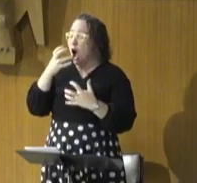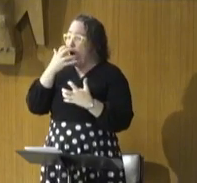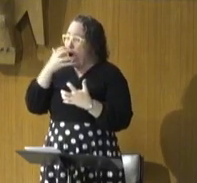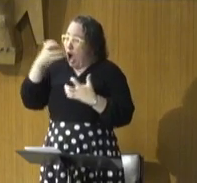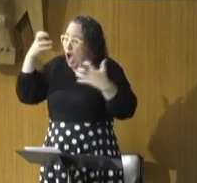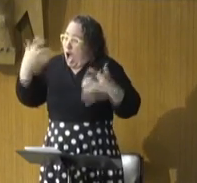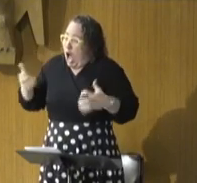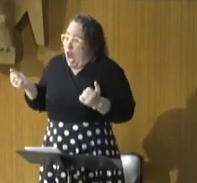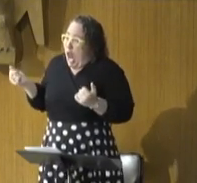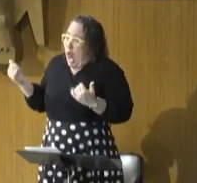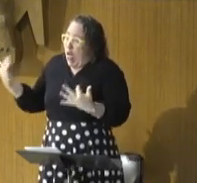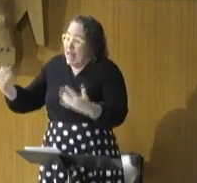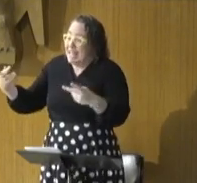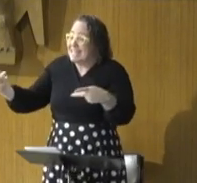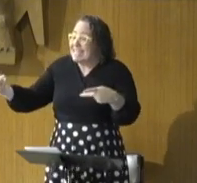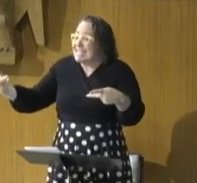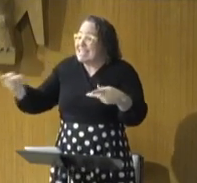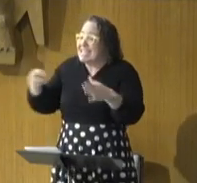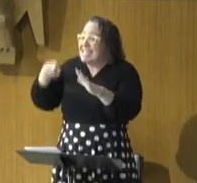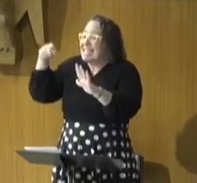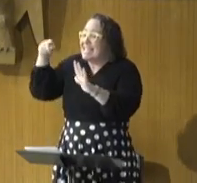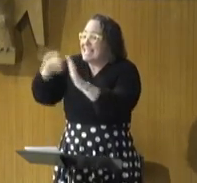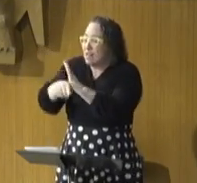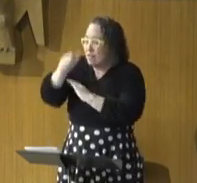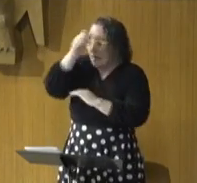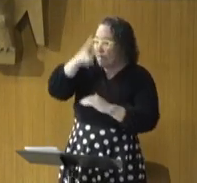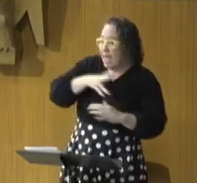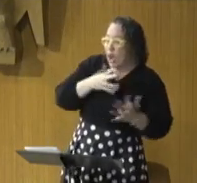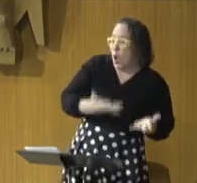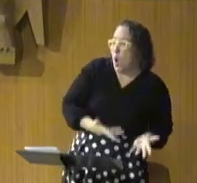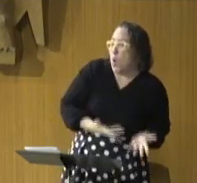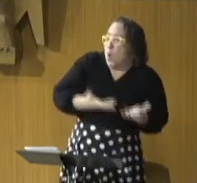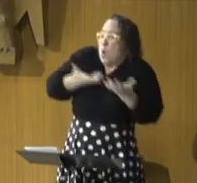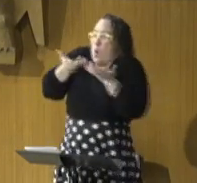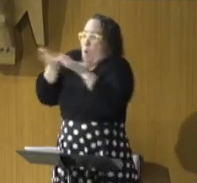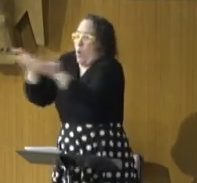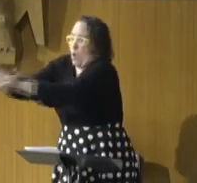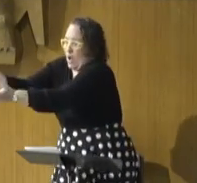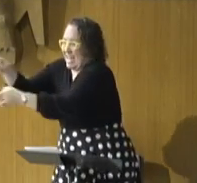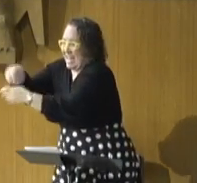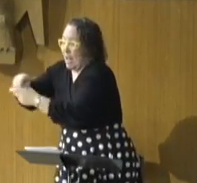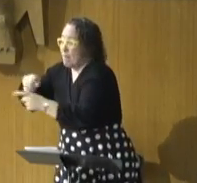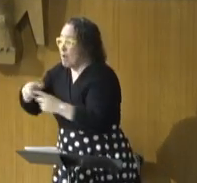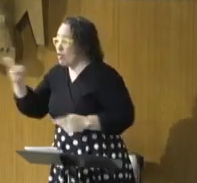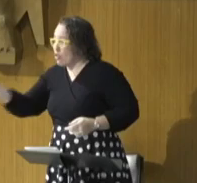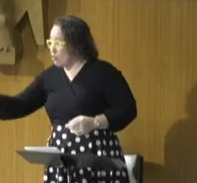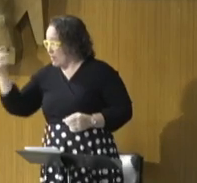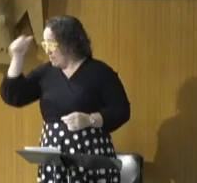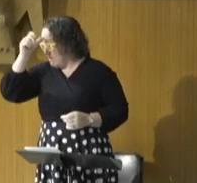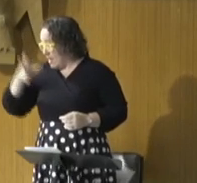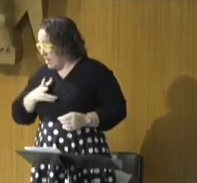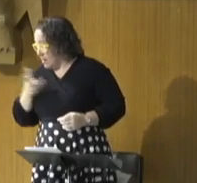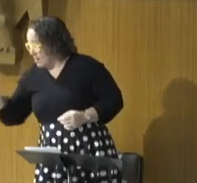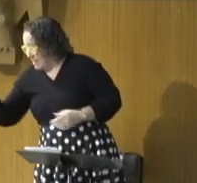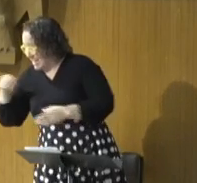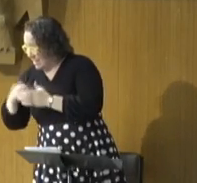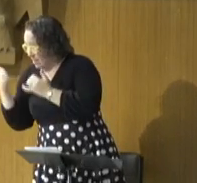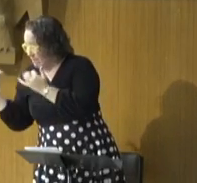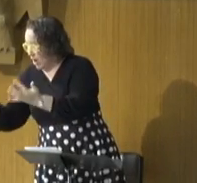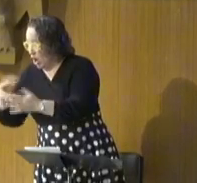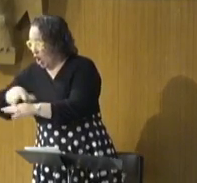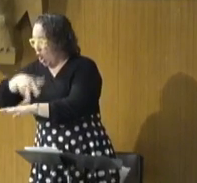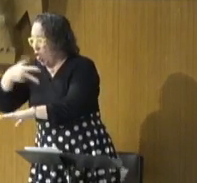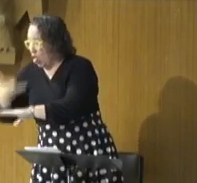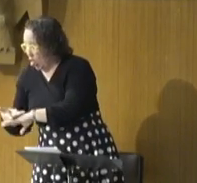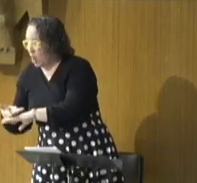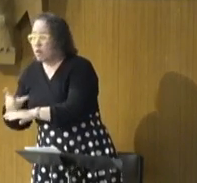raging flames killed the men who lifted Shadrach, Meshach, and Abednego. But the three men fell down bound into